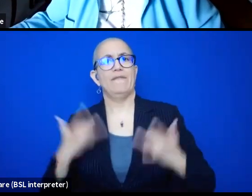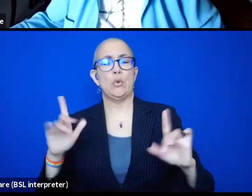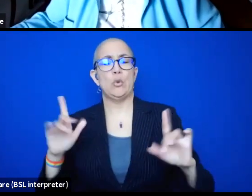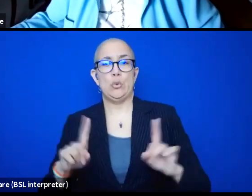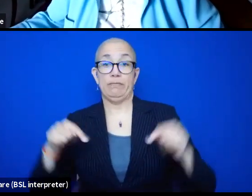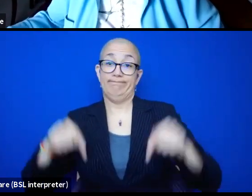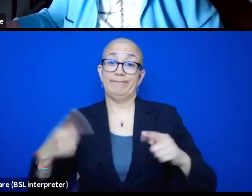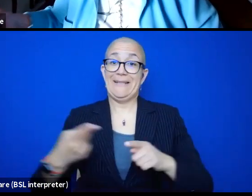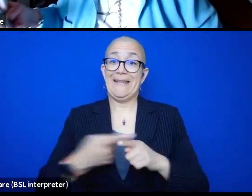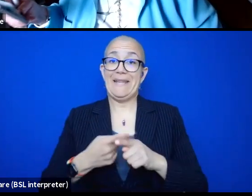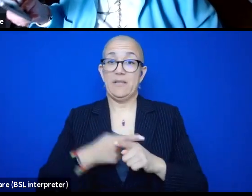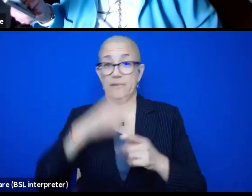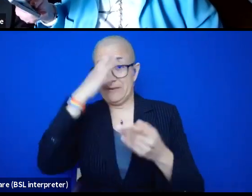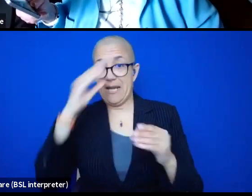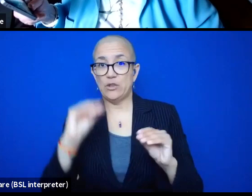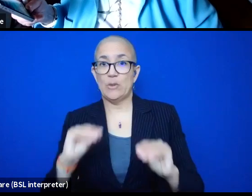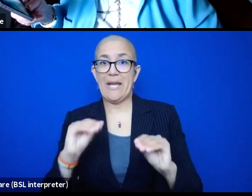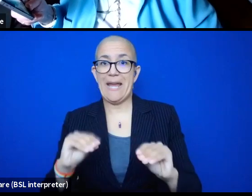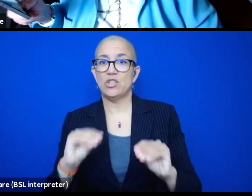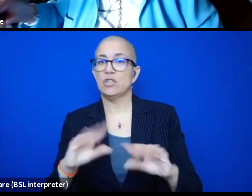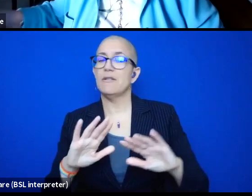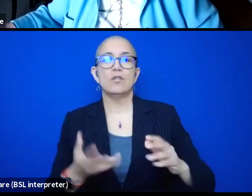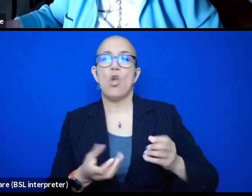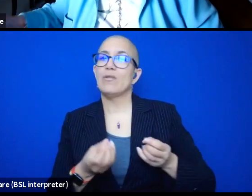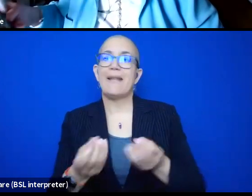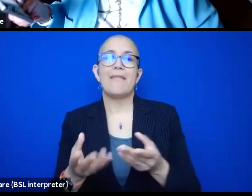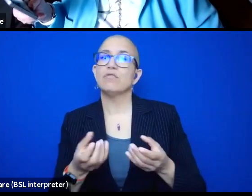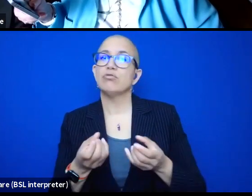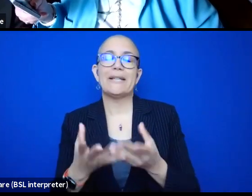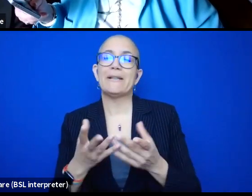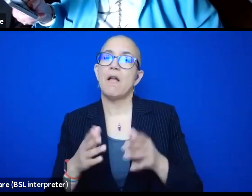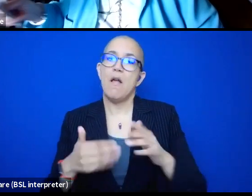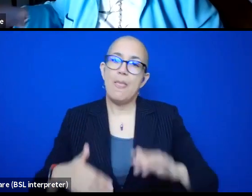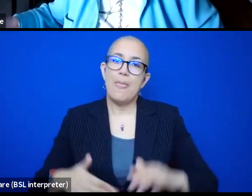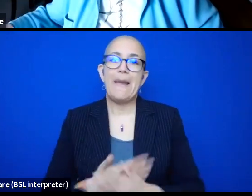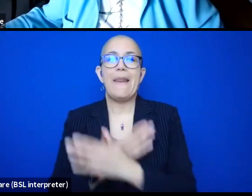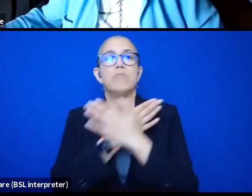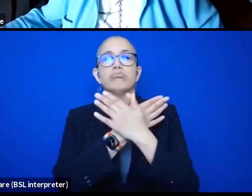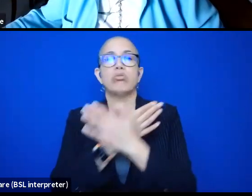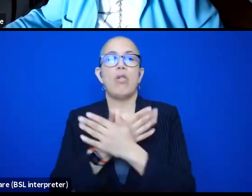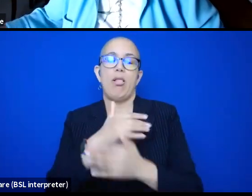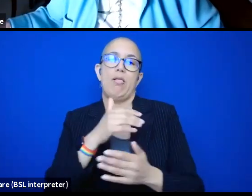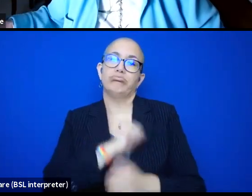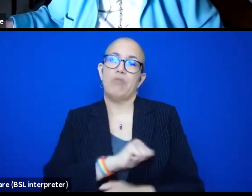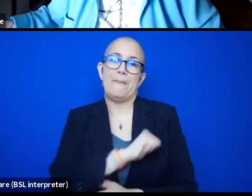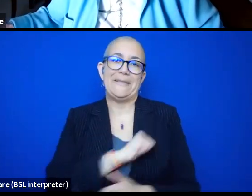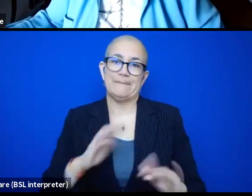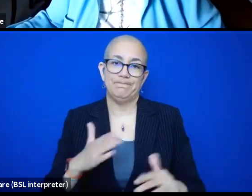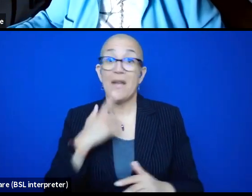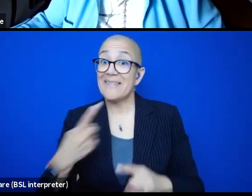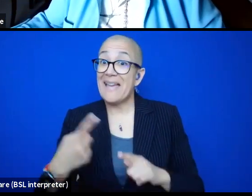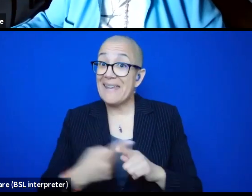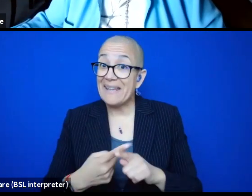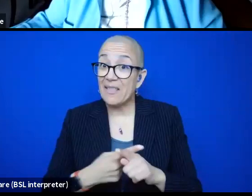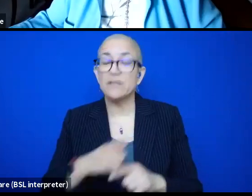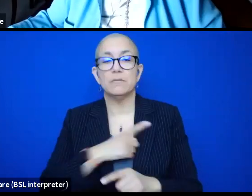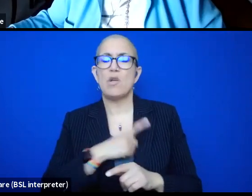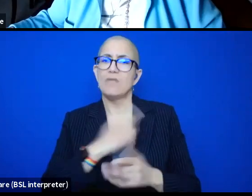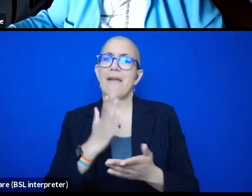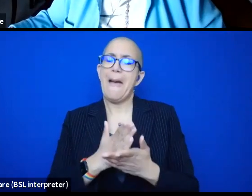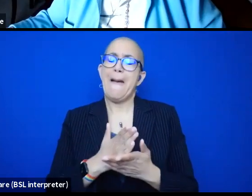England, education is not delivering that liberal promise. I say England because while this election is for the